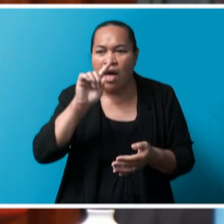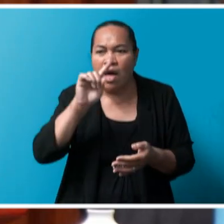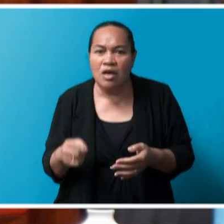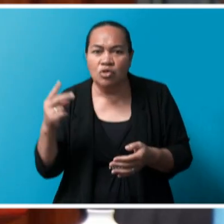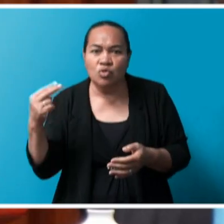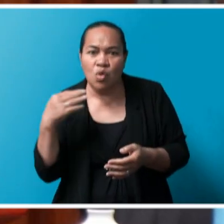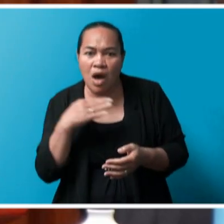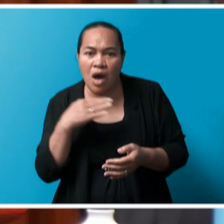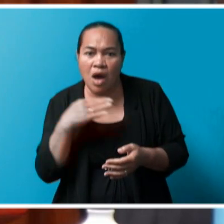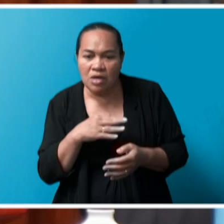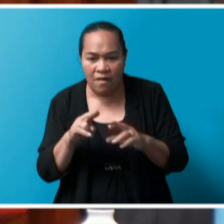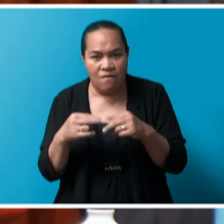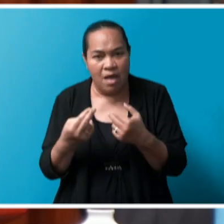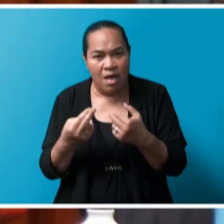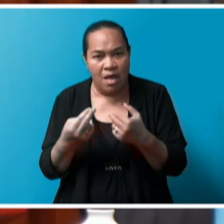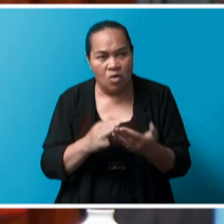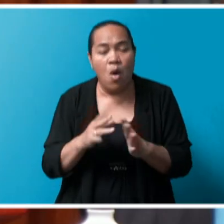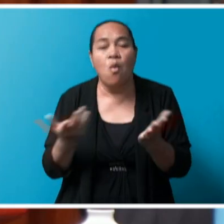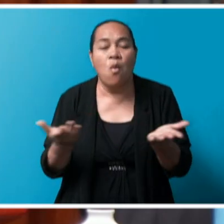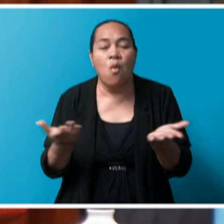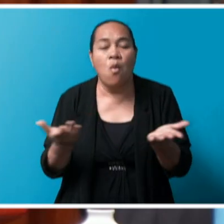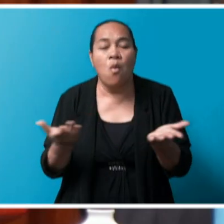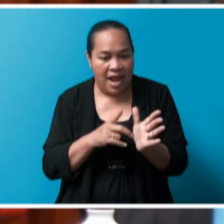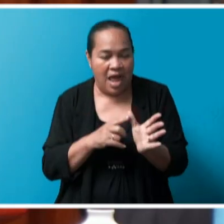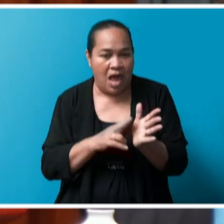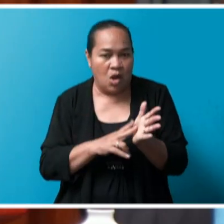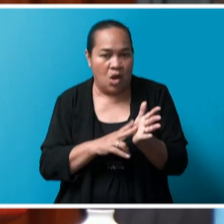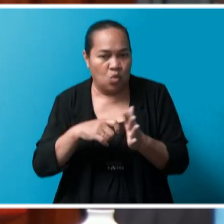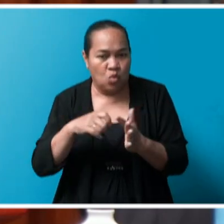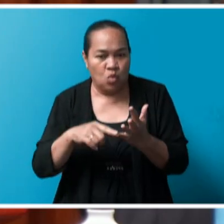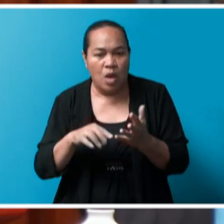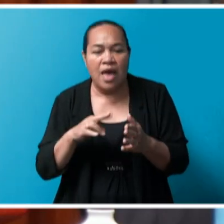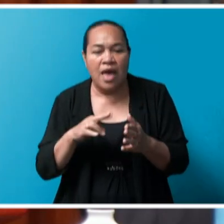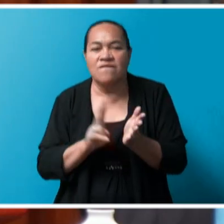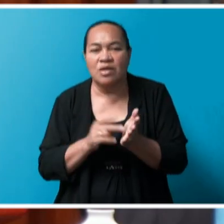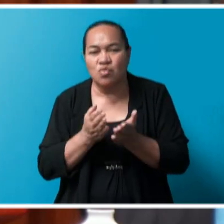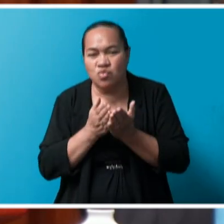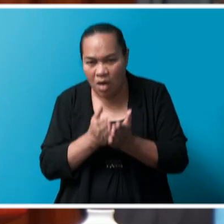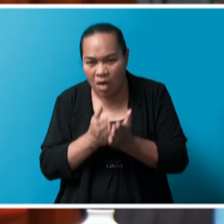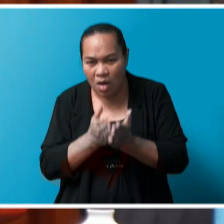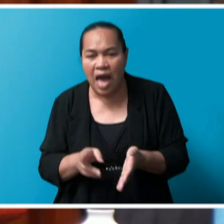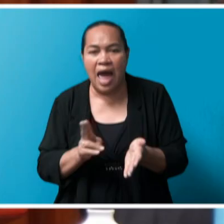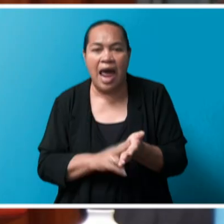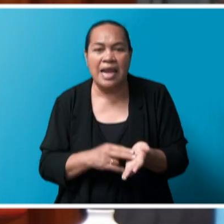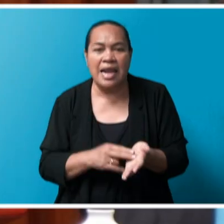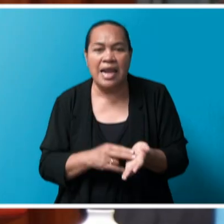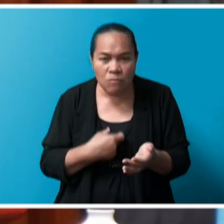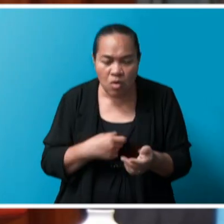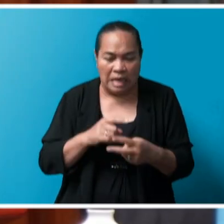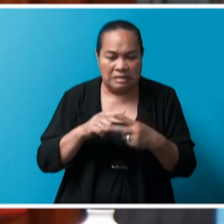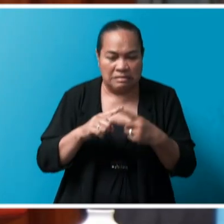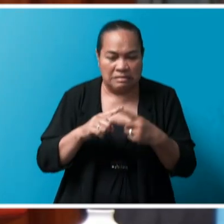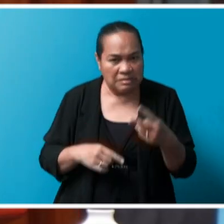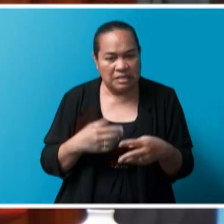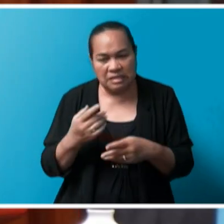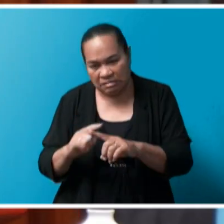Vendong, Nanuku, in Namboa, in Vatuanga, Namboa Muslim League settlements, as well as Kilkali